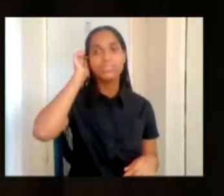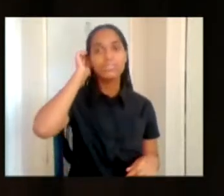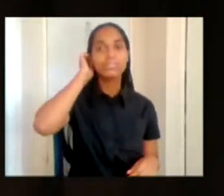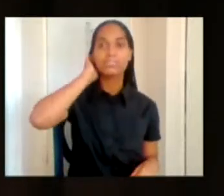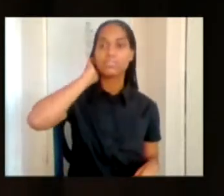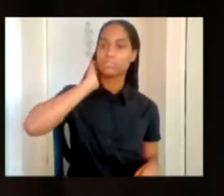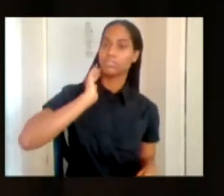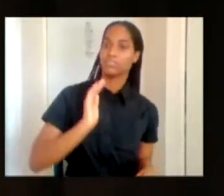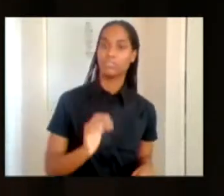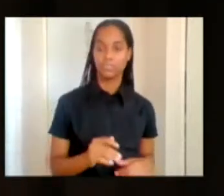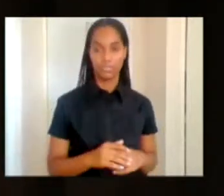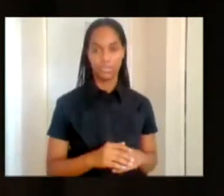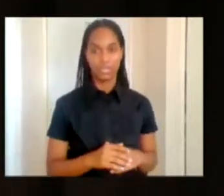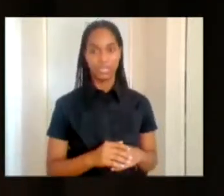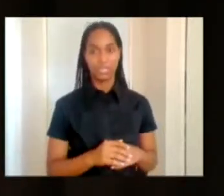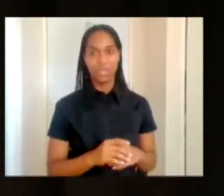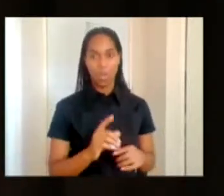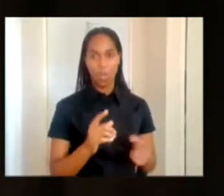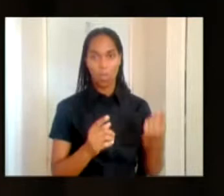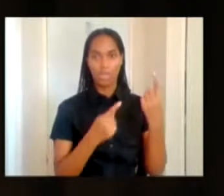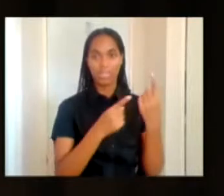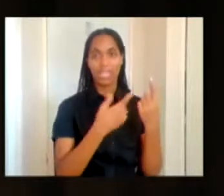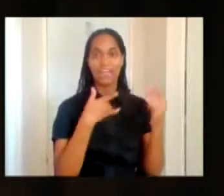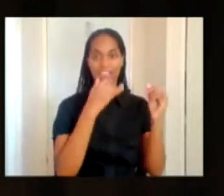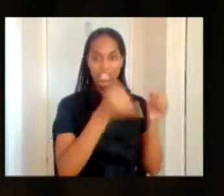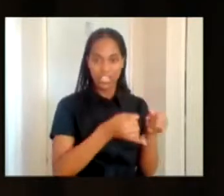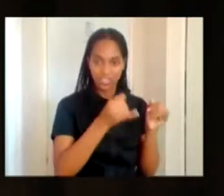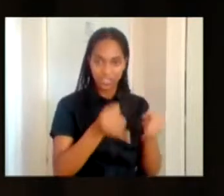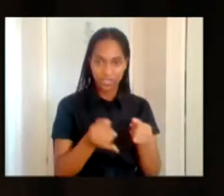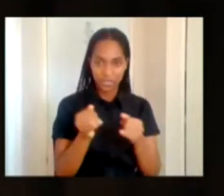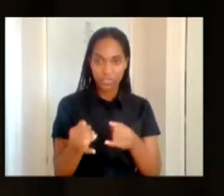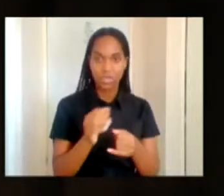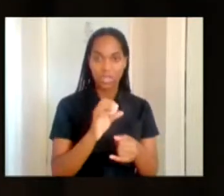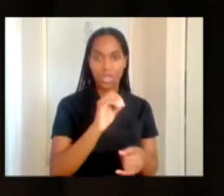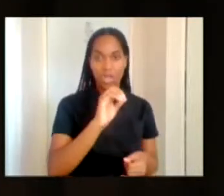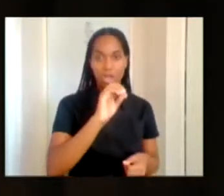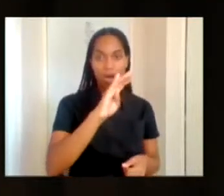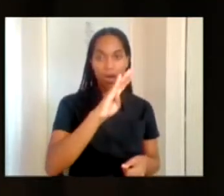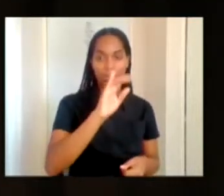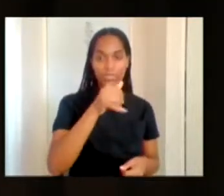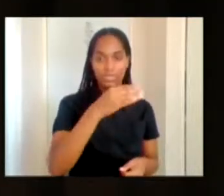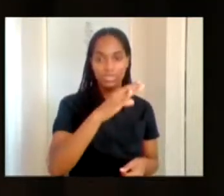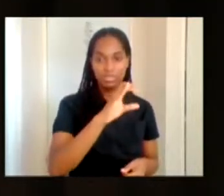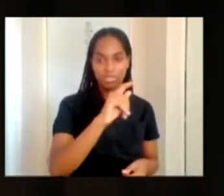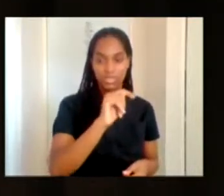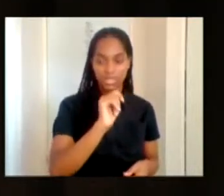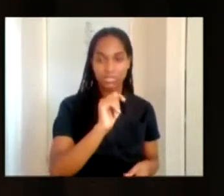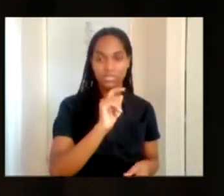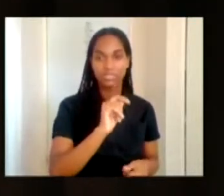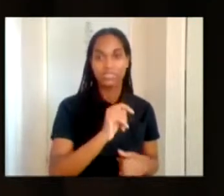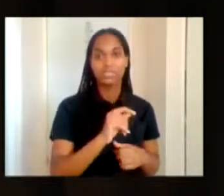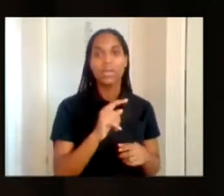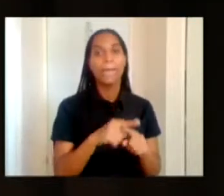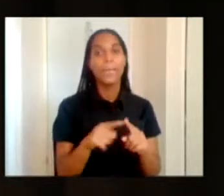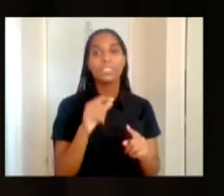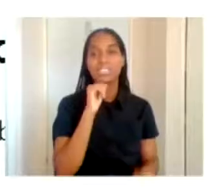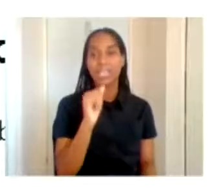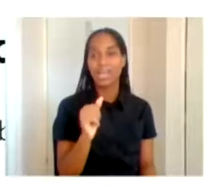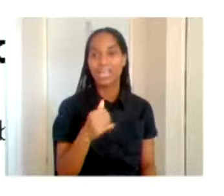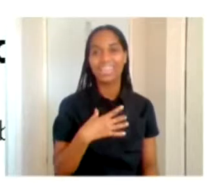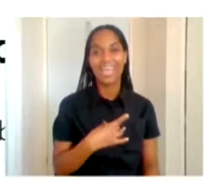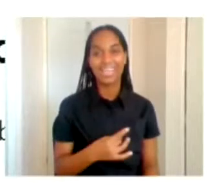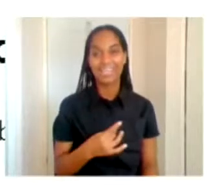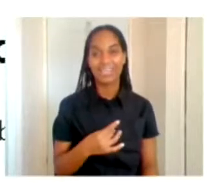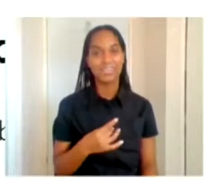Segment here as an individual object, so that you can deliver the individual object, but it's not like just kind